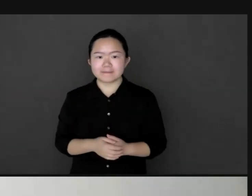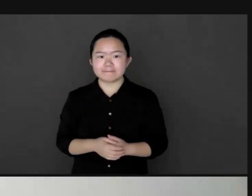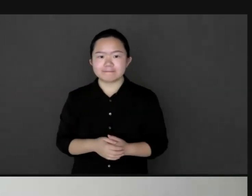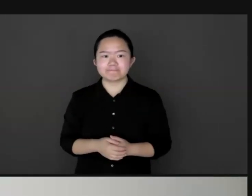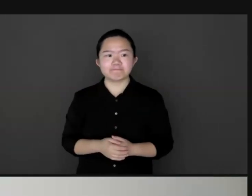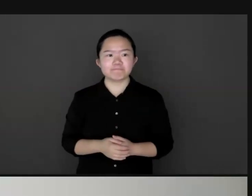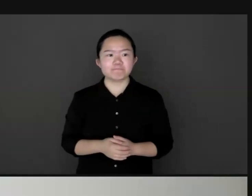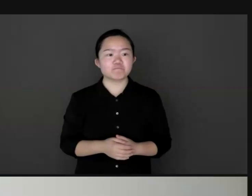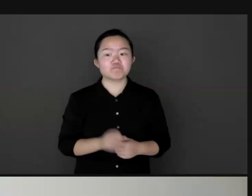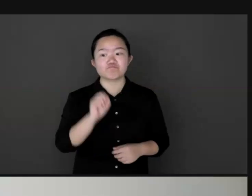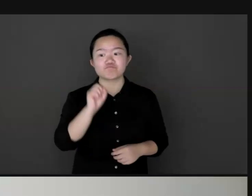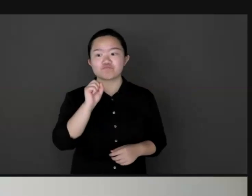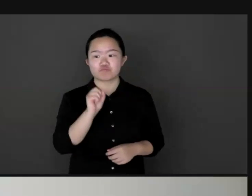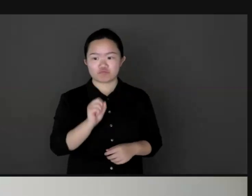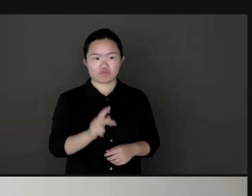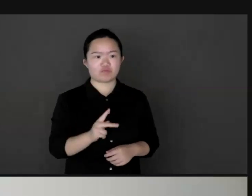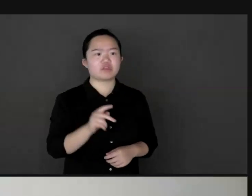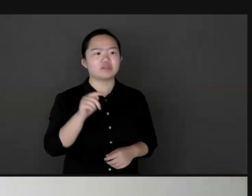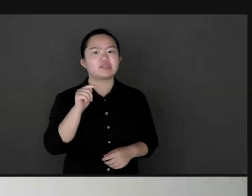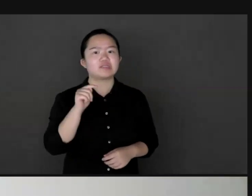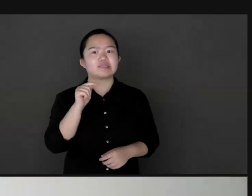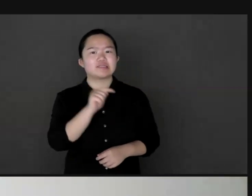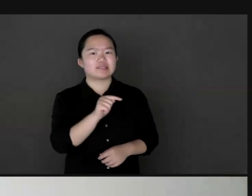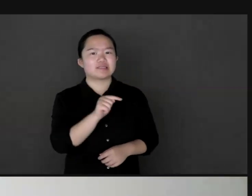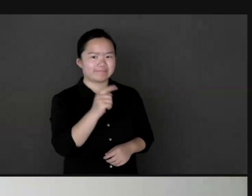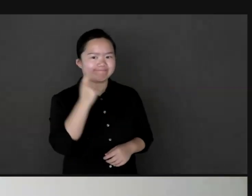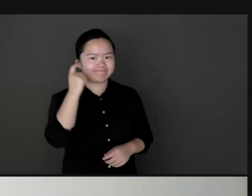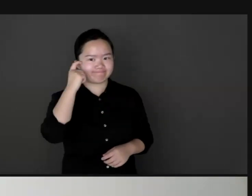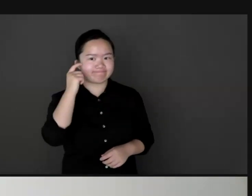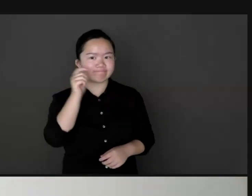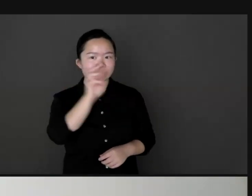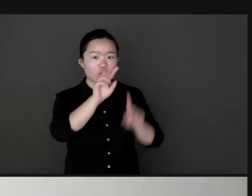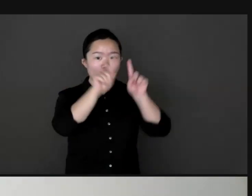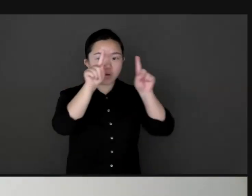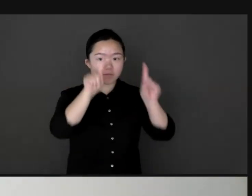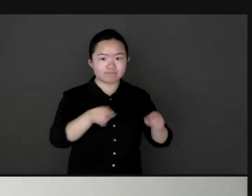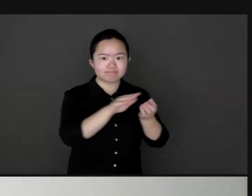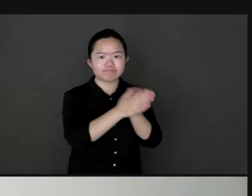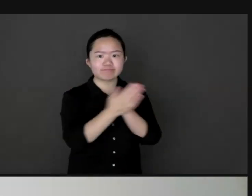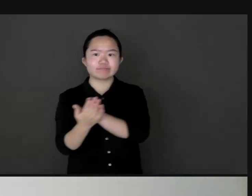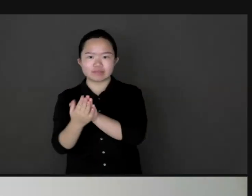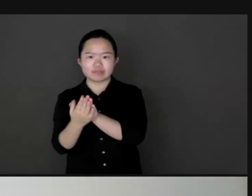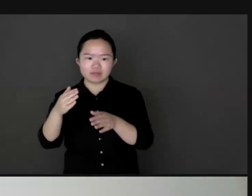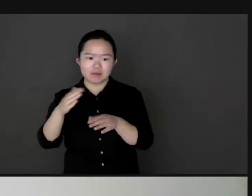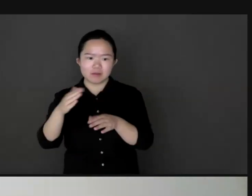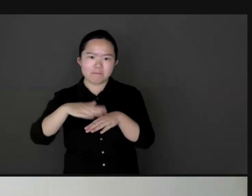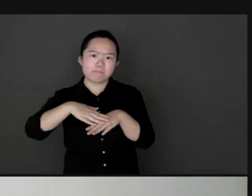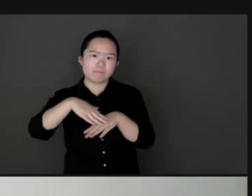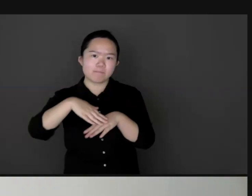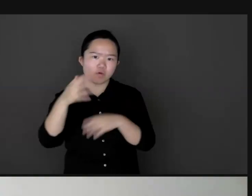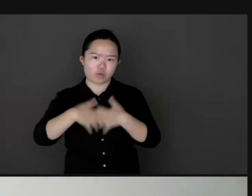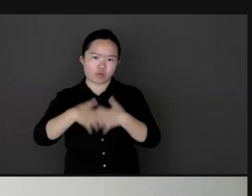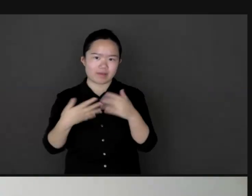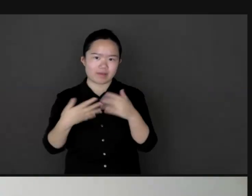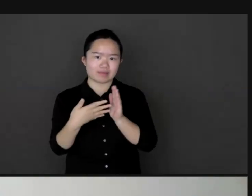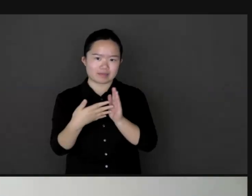it's easier on the website to make it accessible, because with websites, you only have one programming language, and with apps, you have like maybe